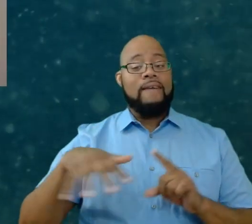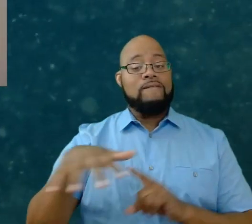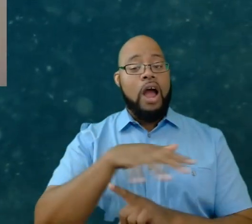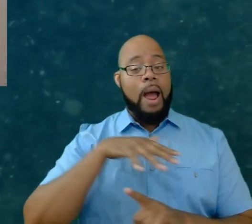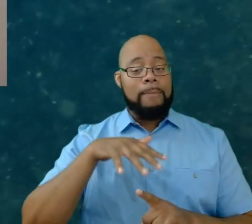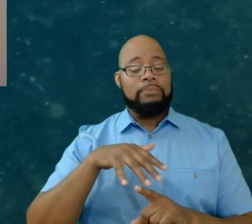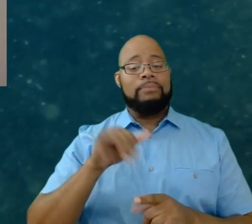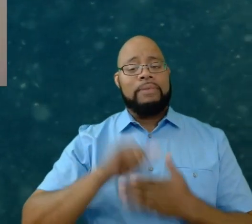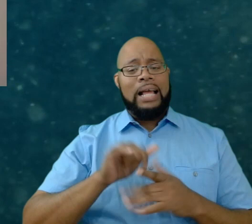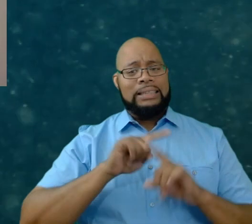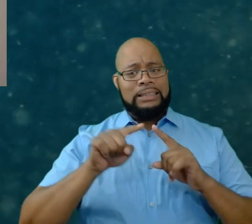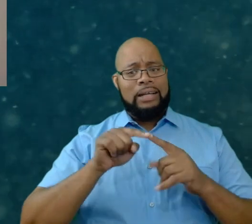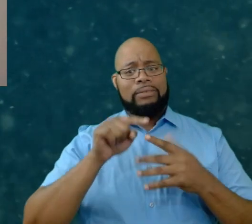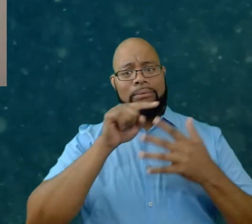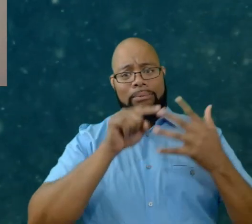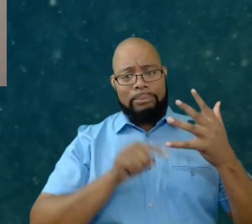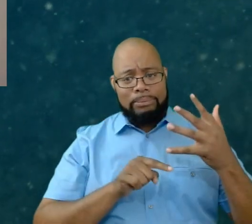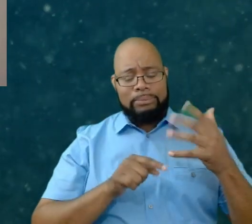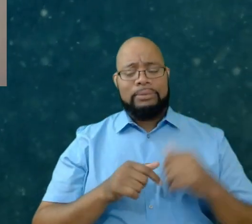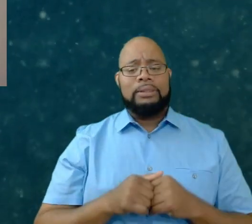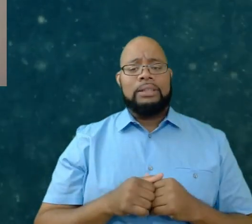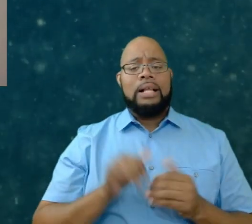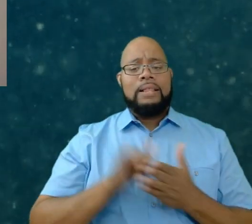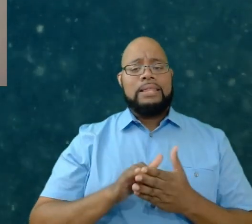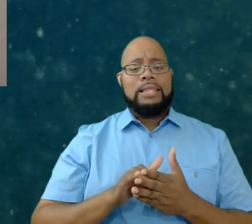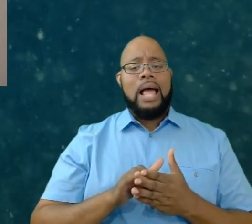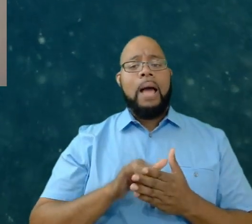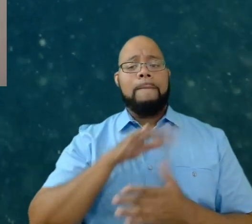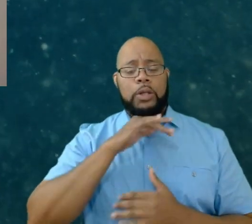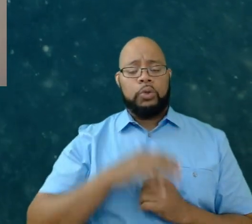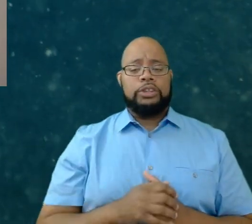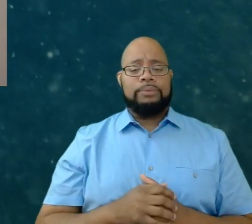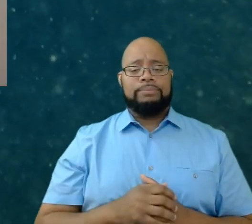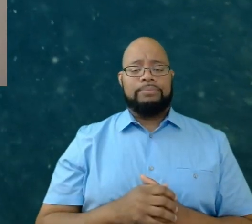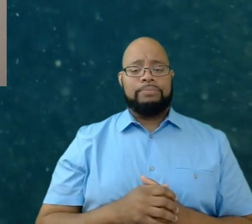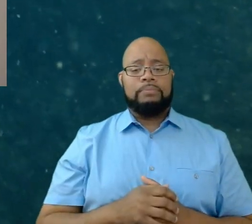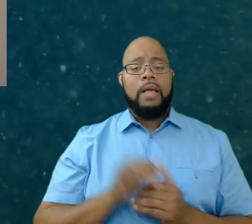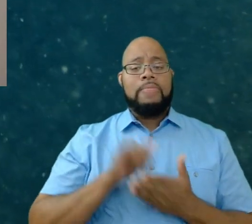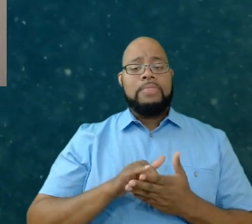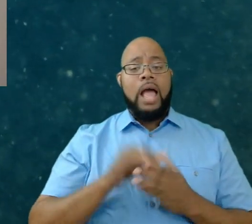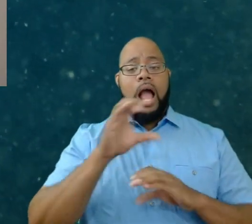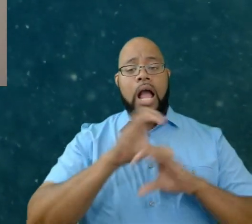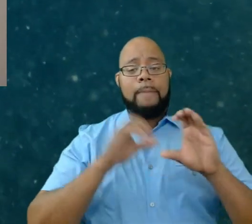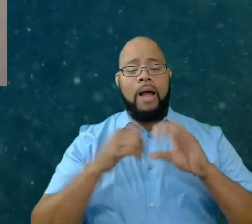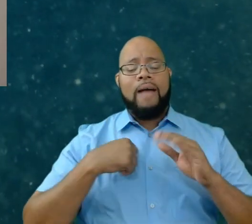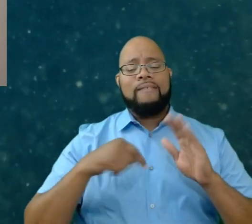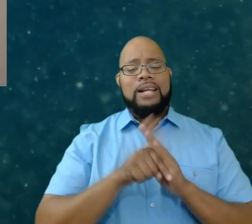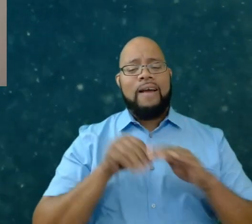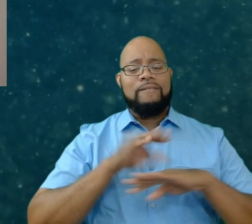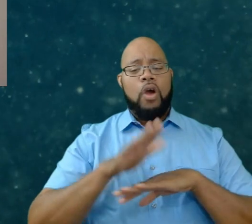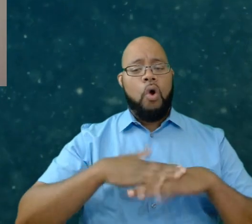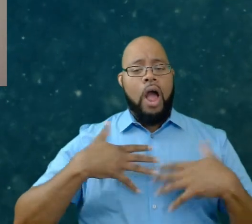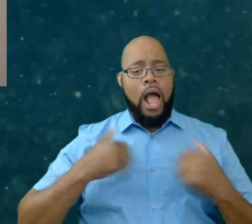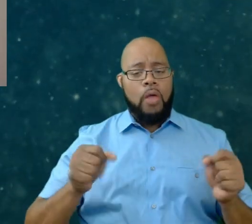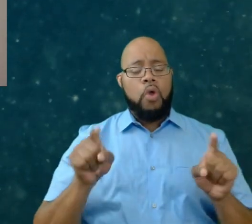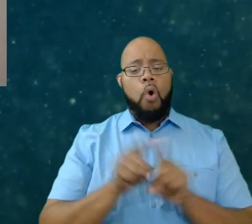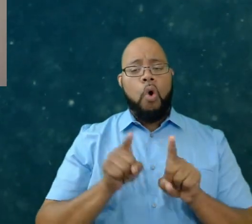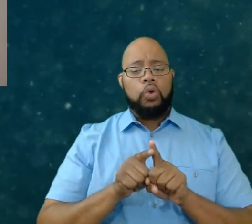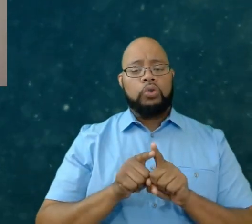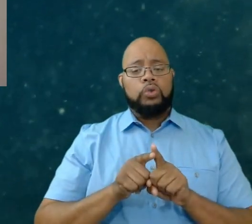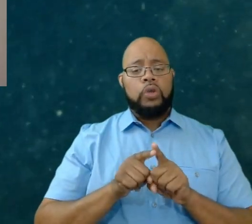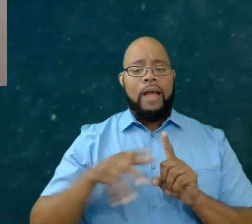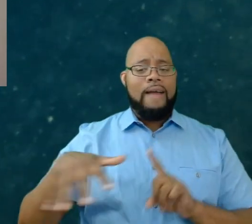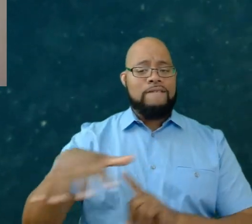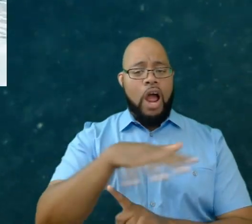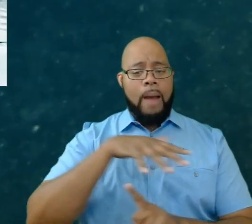much nitrogen in the environment in the form of nitrates, ammonia, and urea is a form of pollution. These compounds can have negative effects on our health